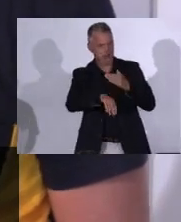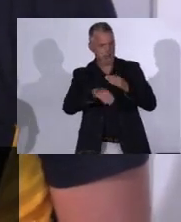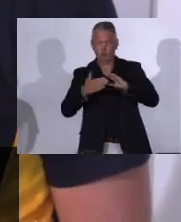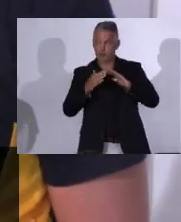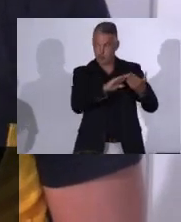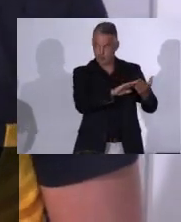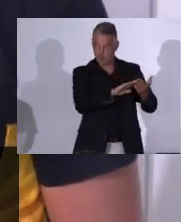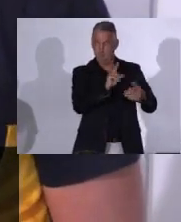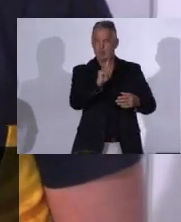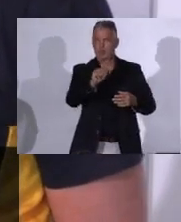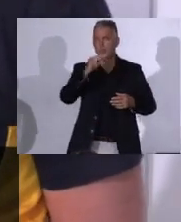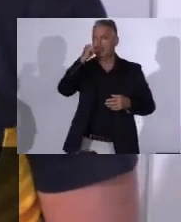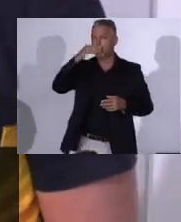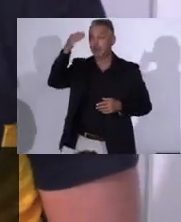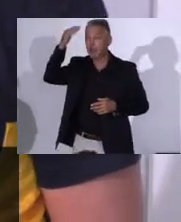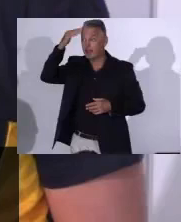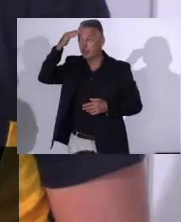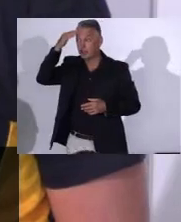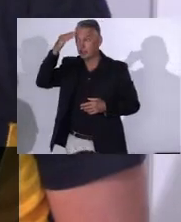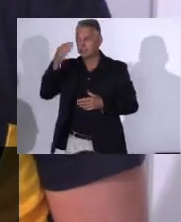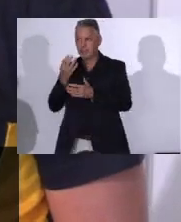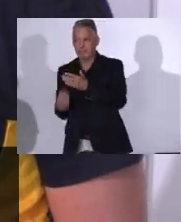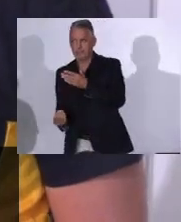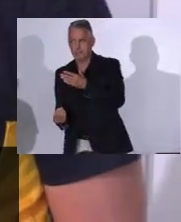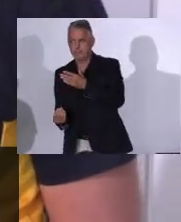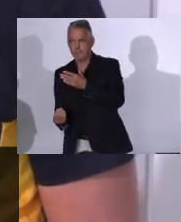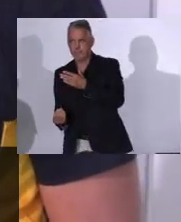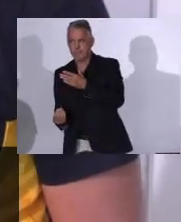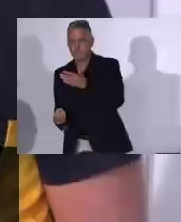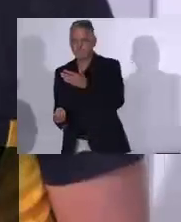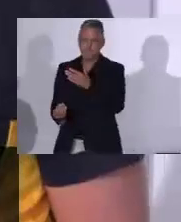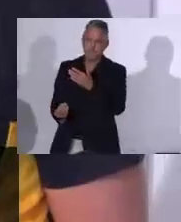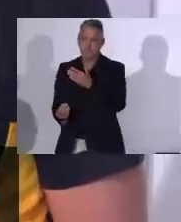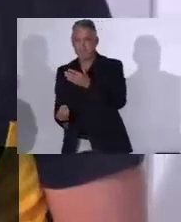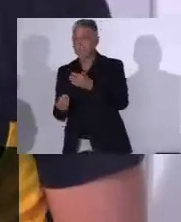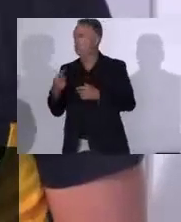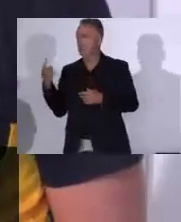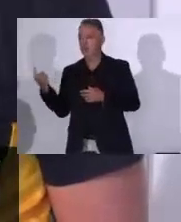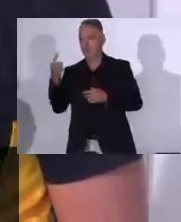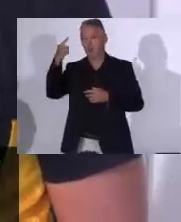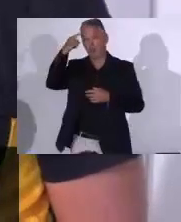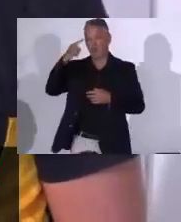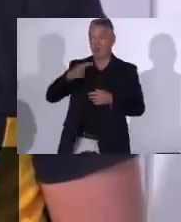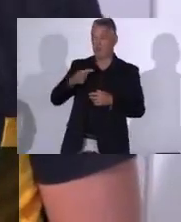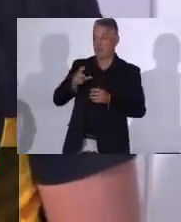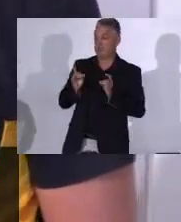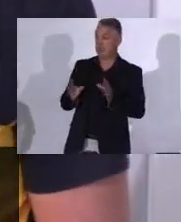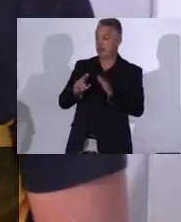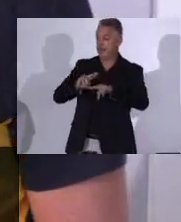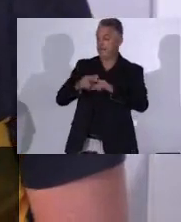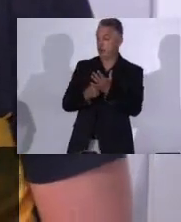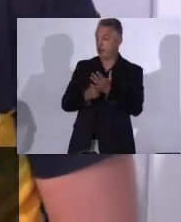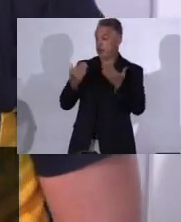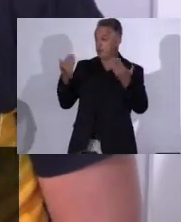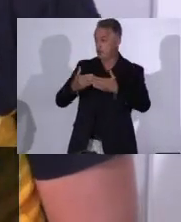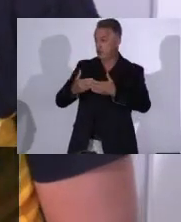for young adults and adults as they moved through. And so we started up a program on a Friday morning with the support